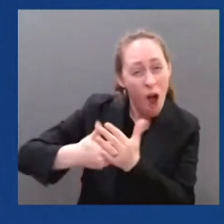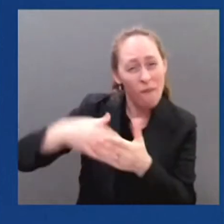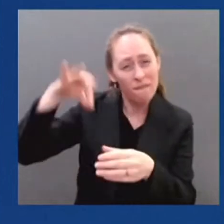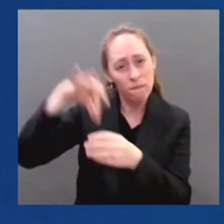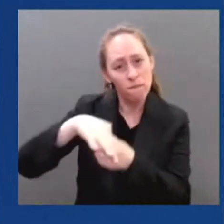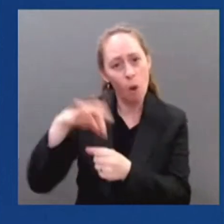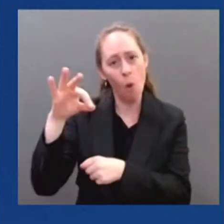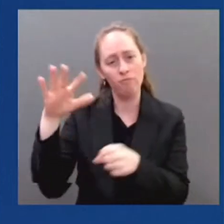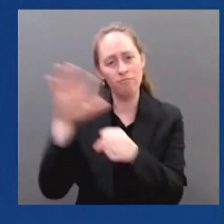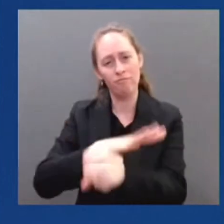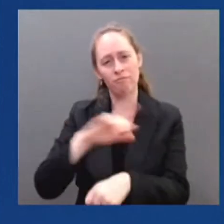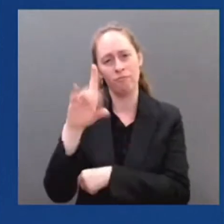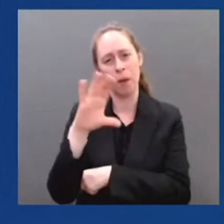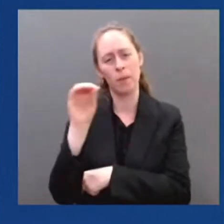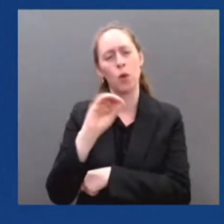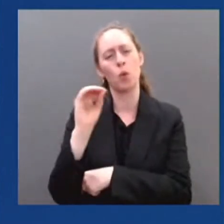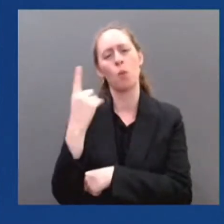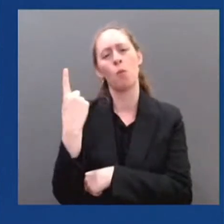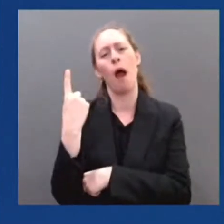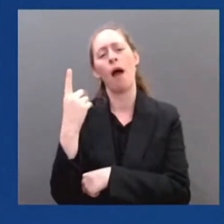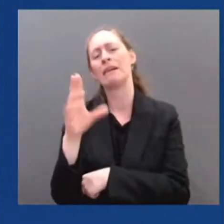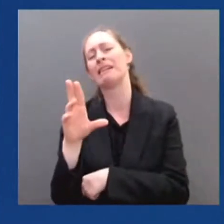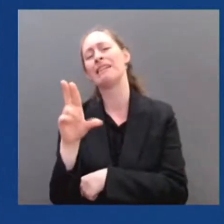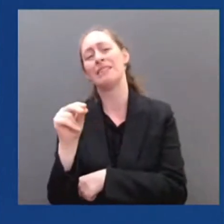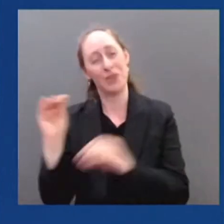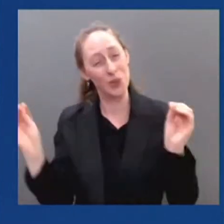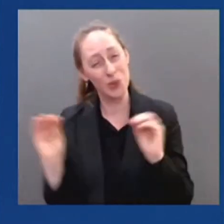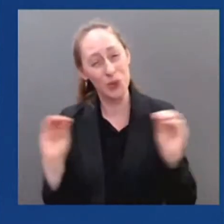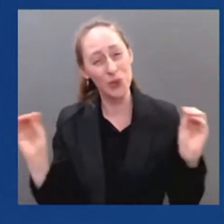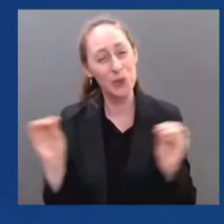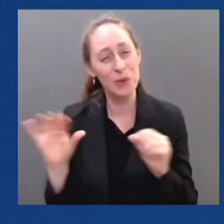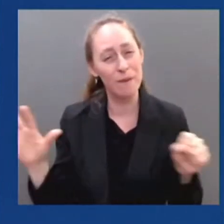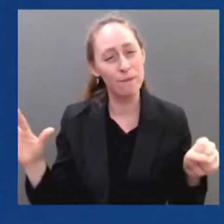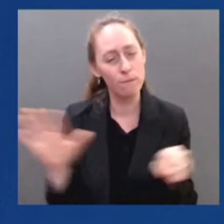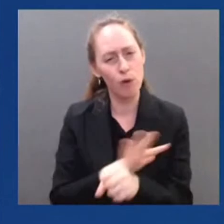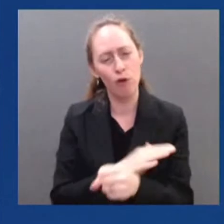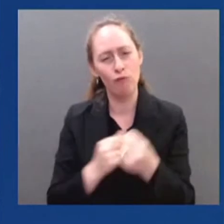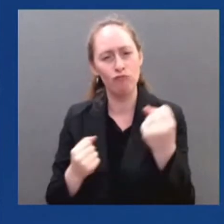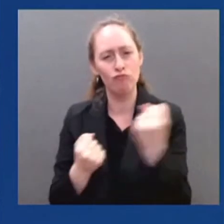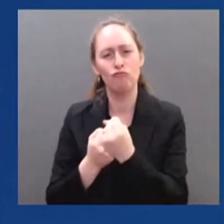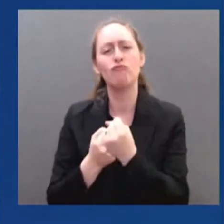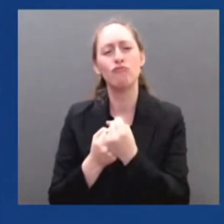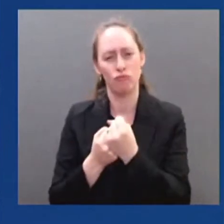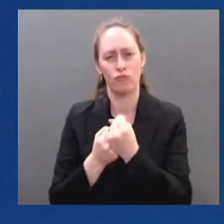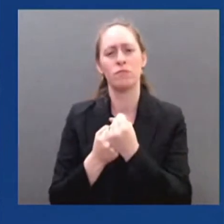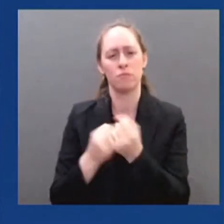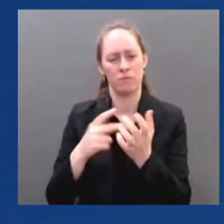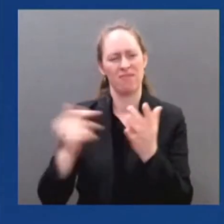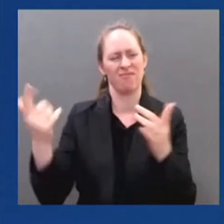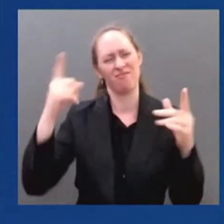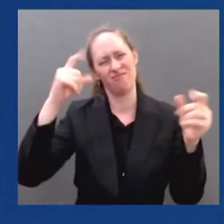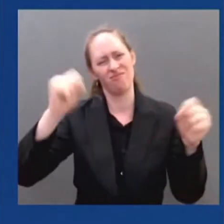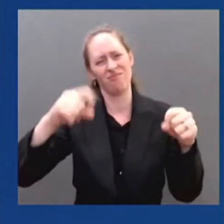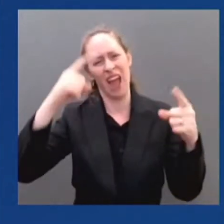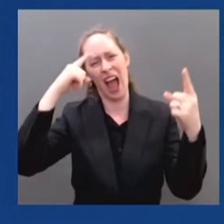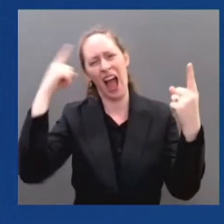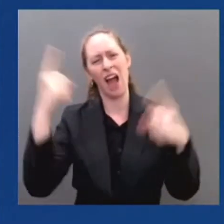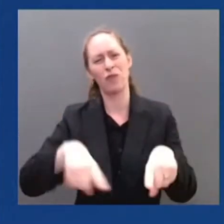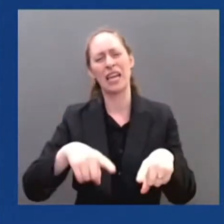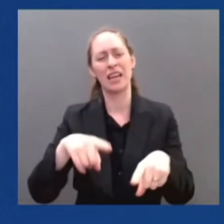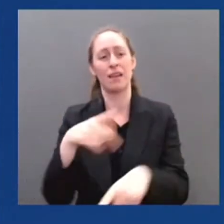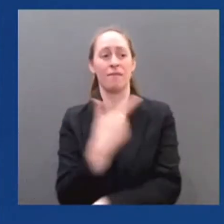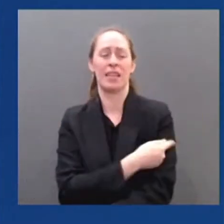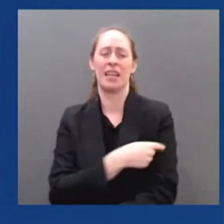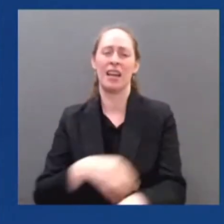enthusiastic about getting your children vaccinated with these now available products. Back to you, Dr. Jha. Great. Thank